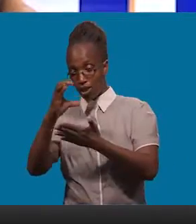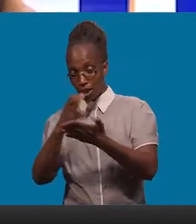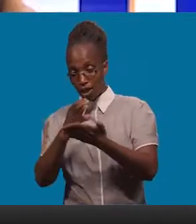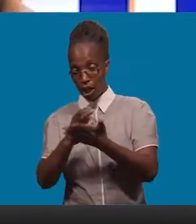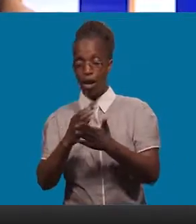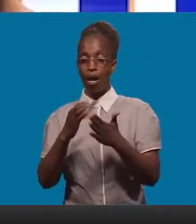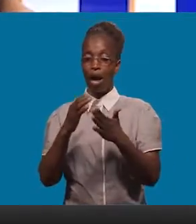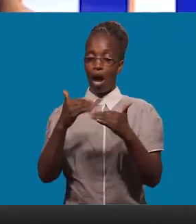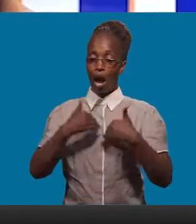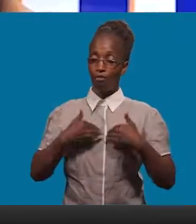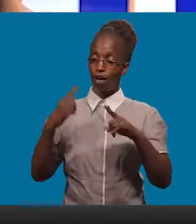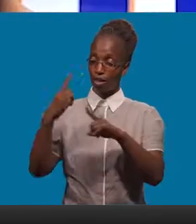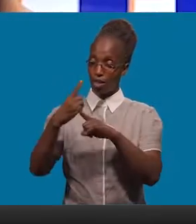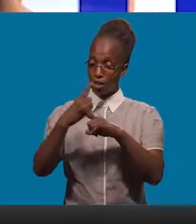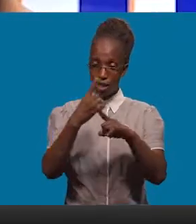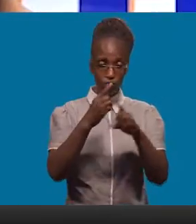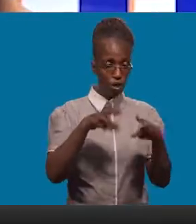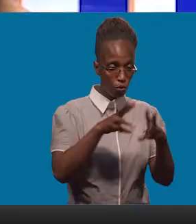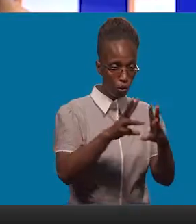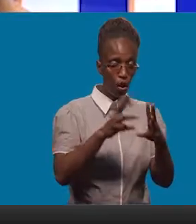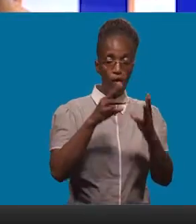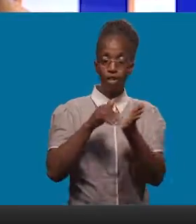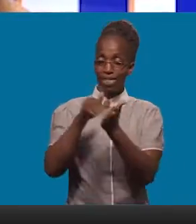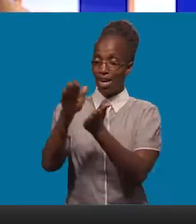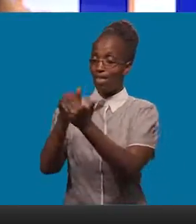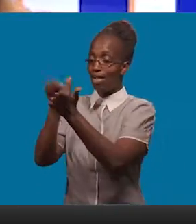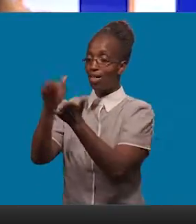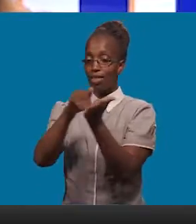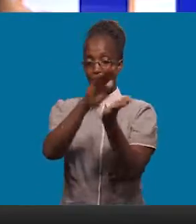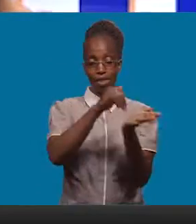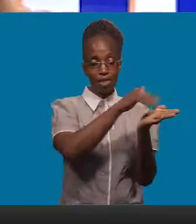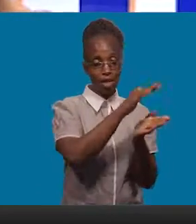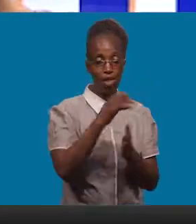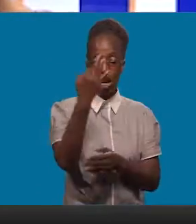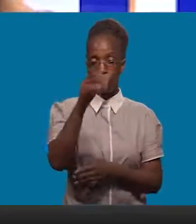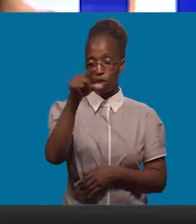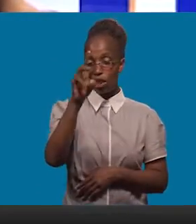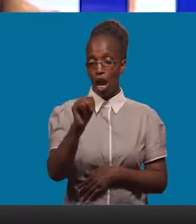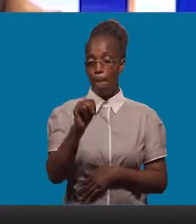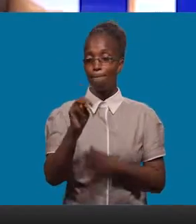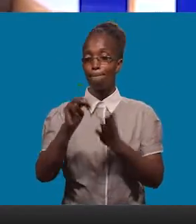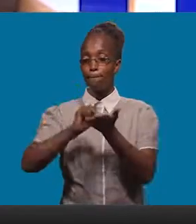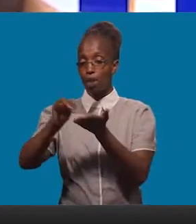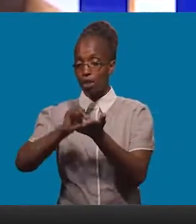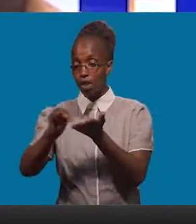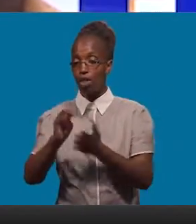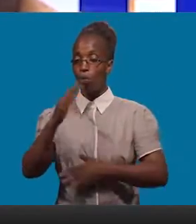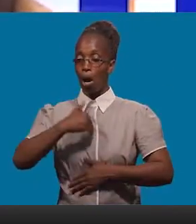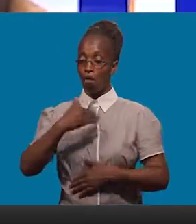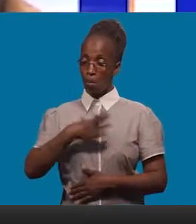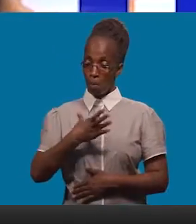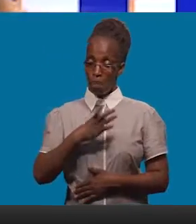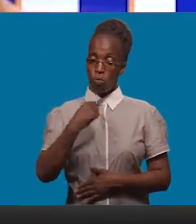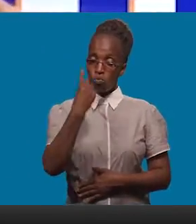different ways of sending NFGM messages. And as we've seen today, we have those who are modeling, we have those who have molded, we have